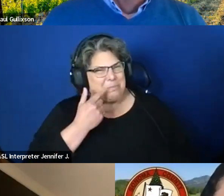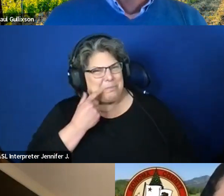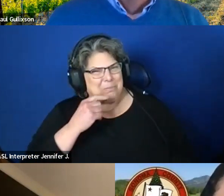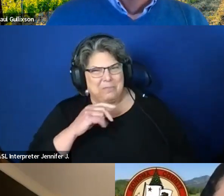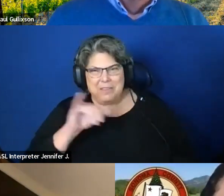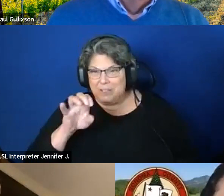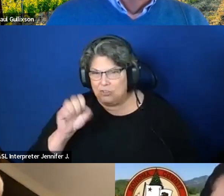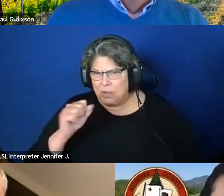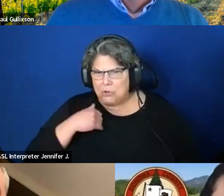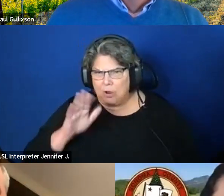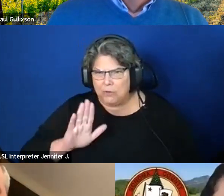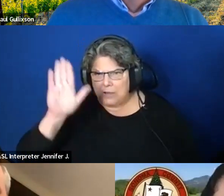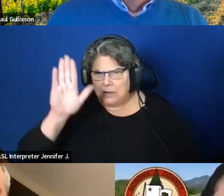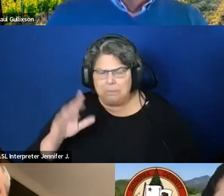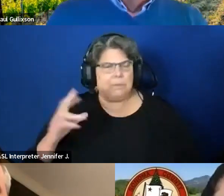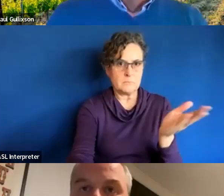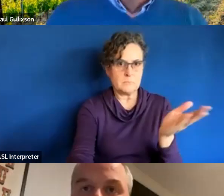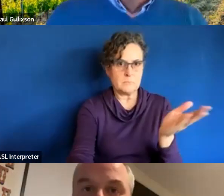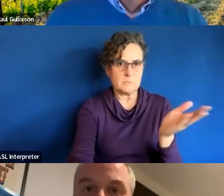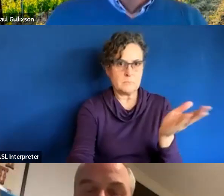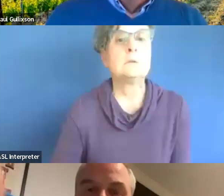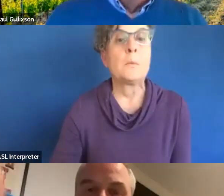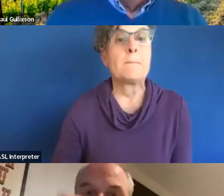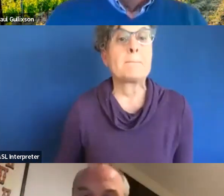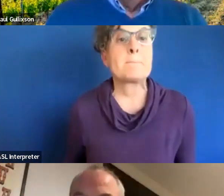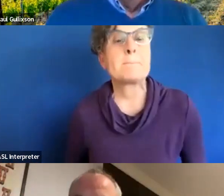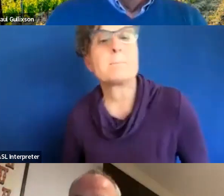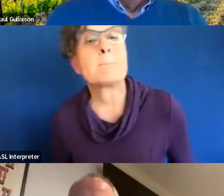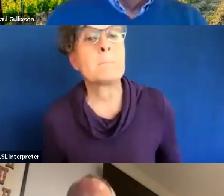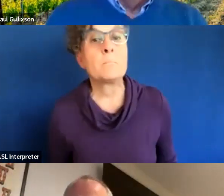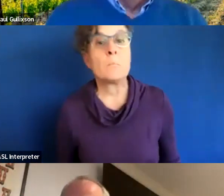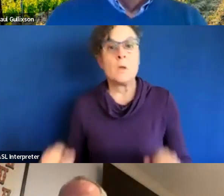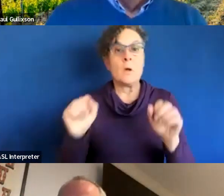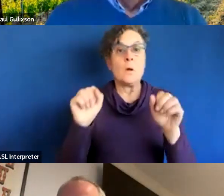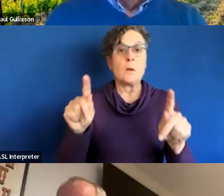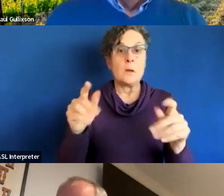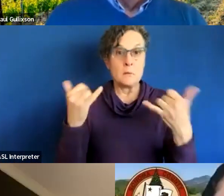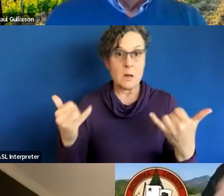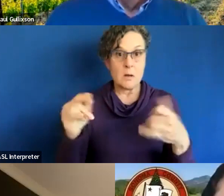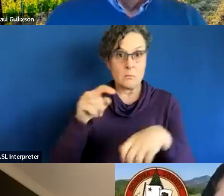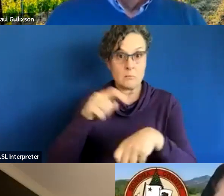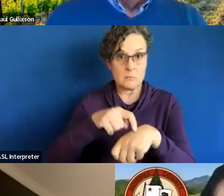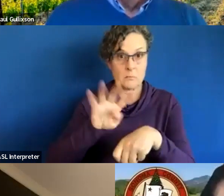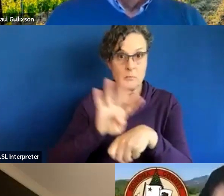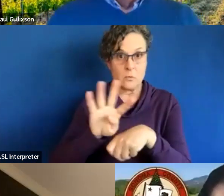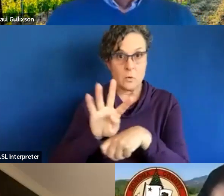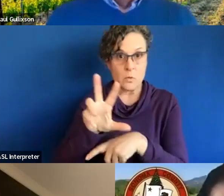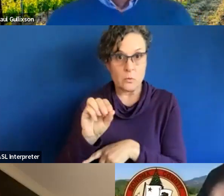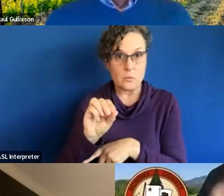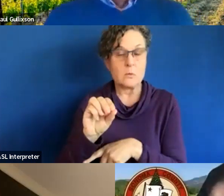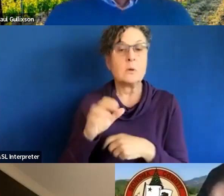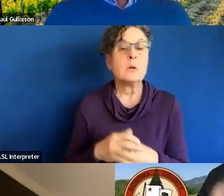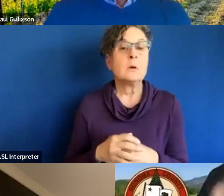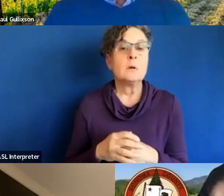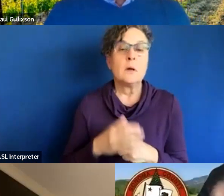up there? Okay. So it is 4:30. I want to say, I know there's still a